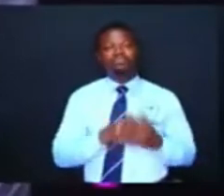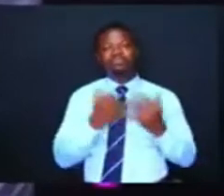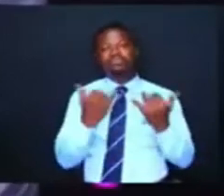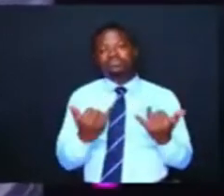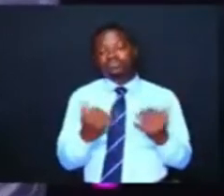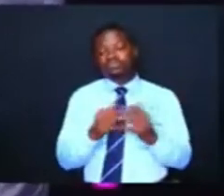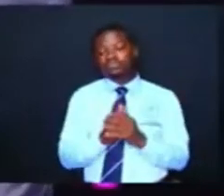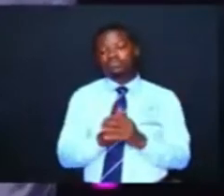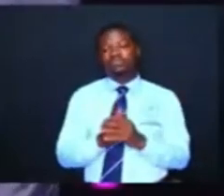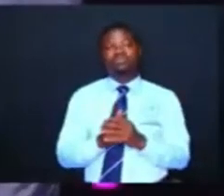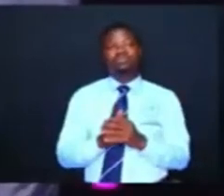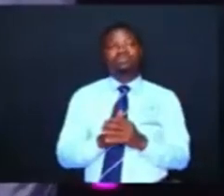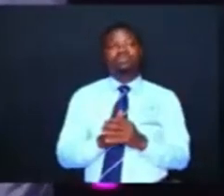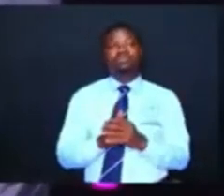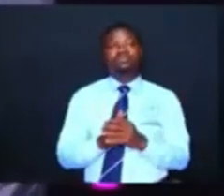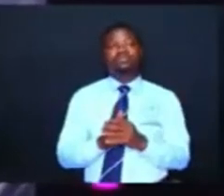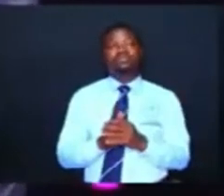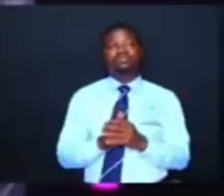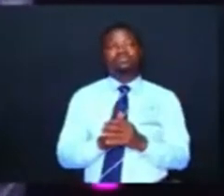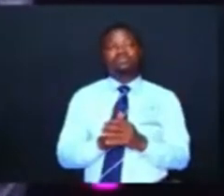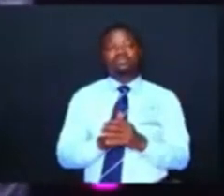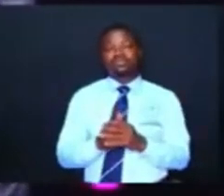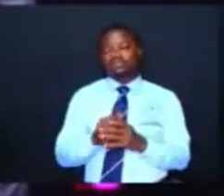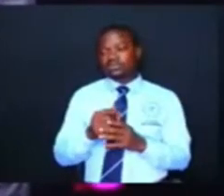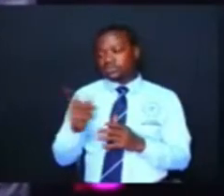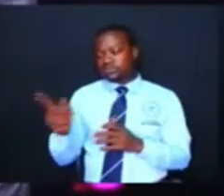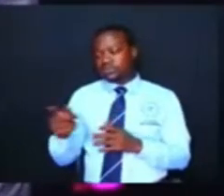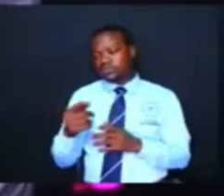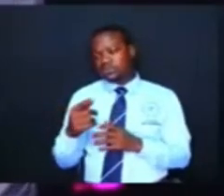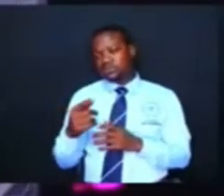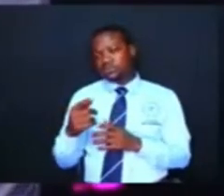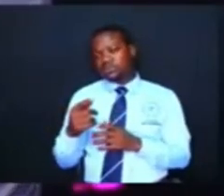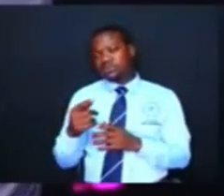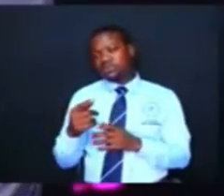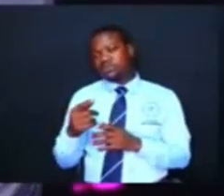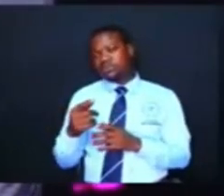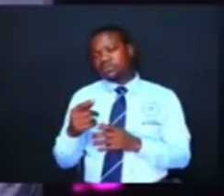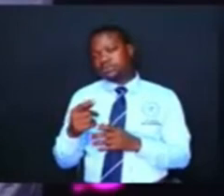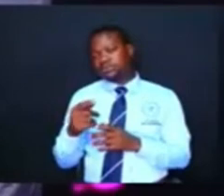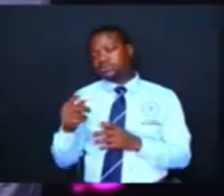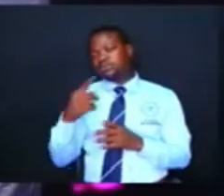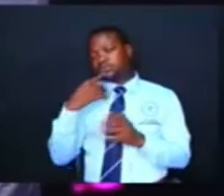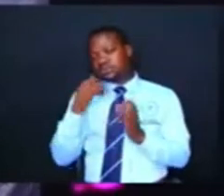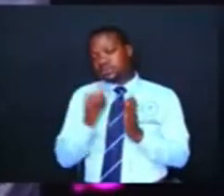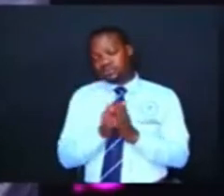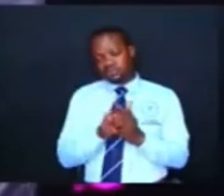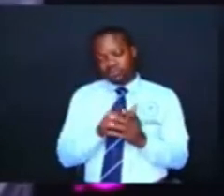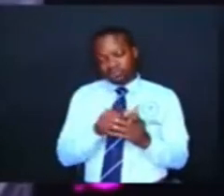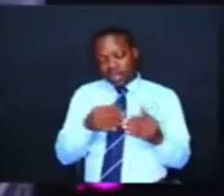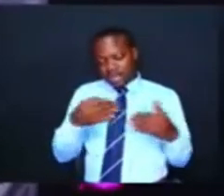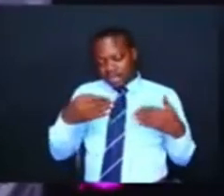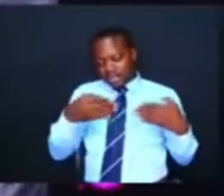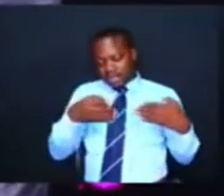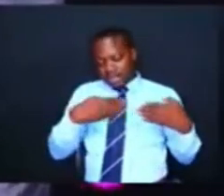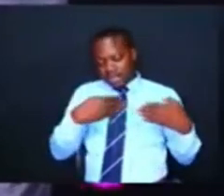writer mentions two major gates to the heart minus one.